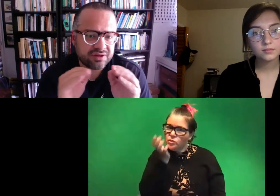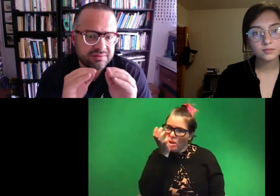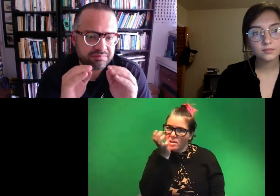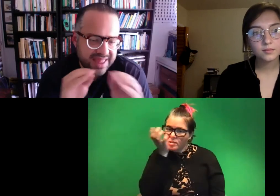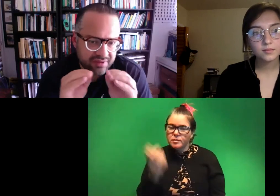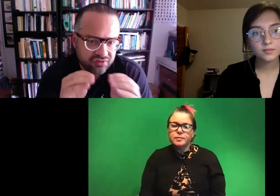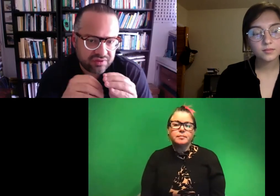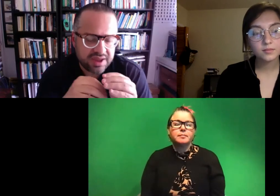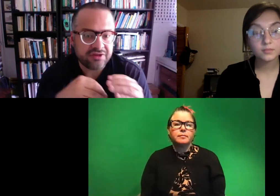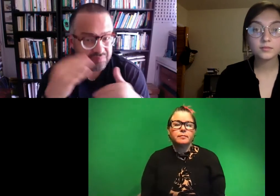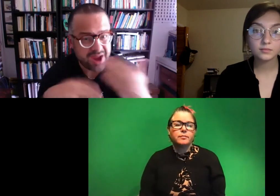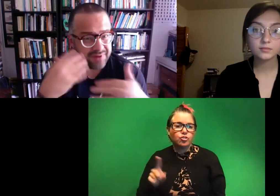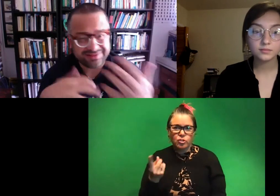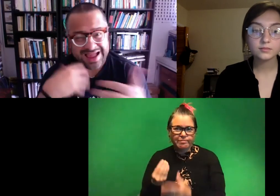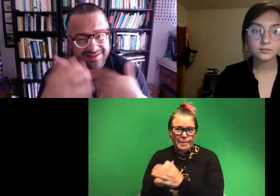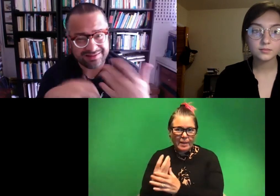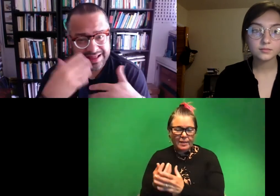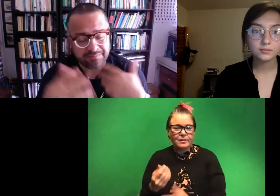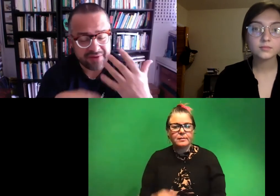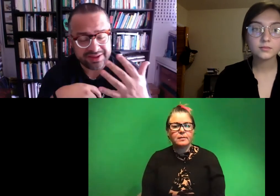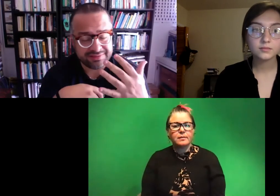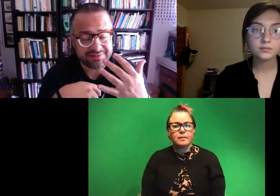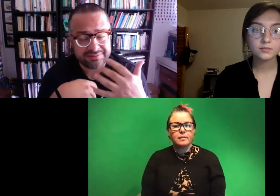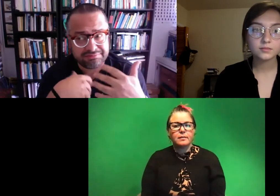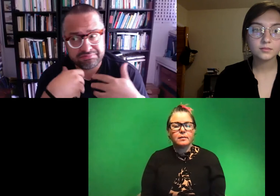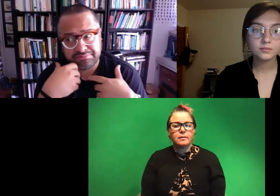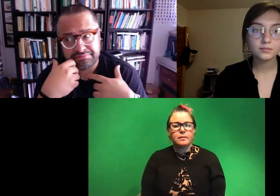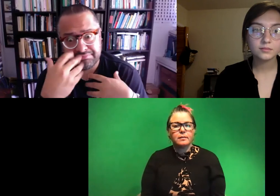is just plants and is very very